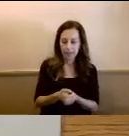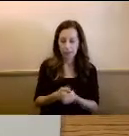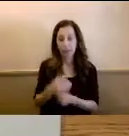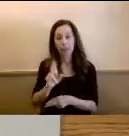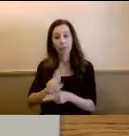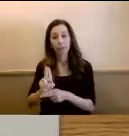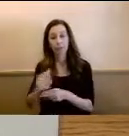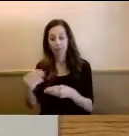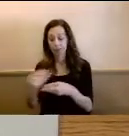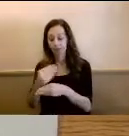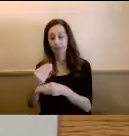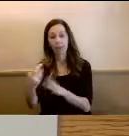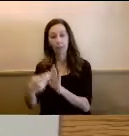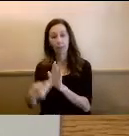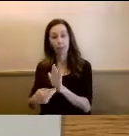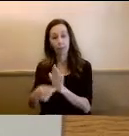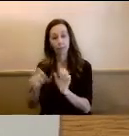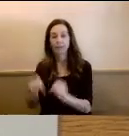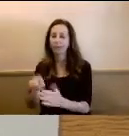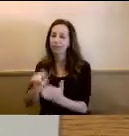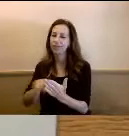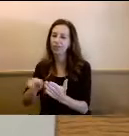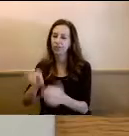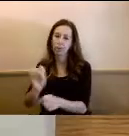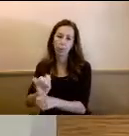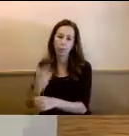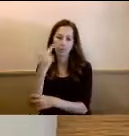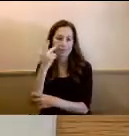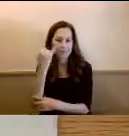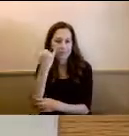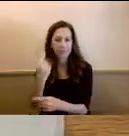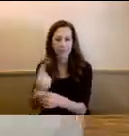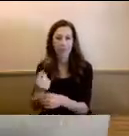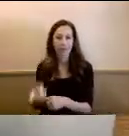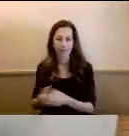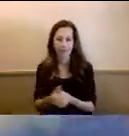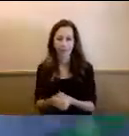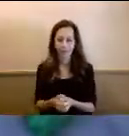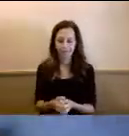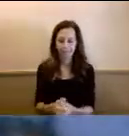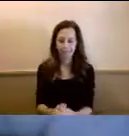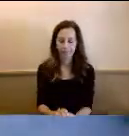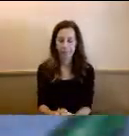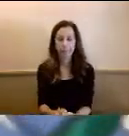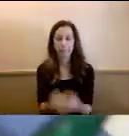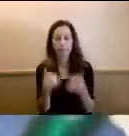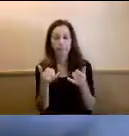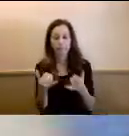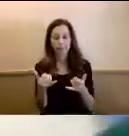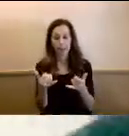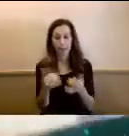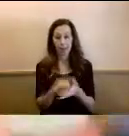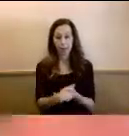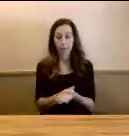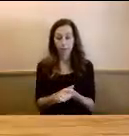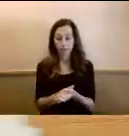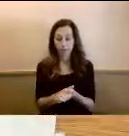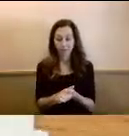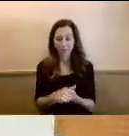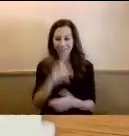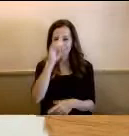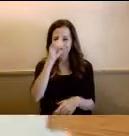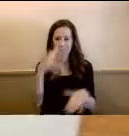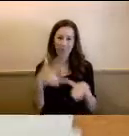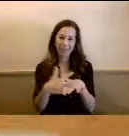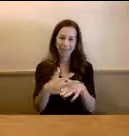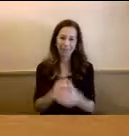rules, you have a way of back checking to make sure that you get it correct. Now, it's time for